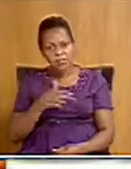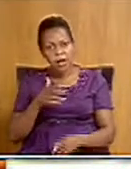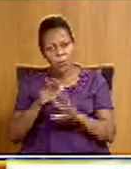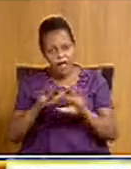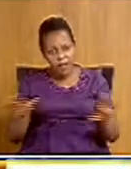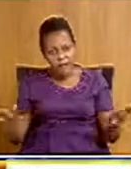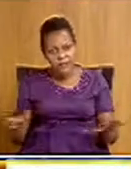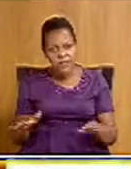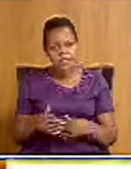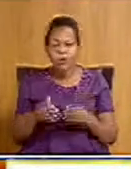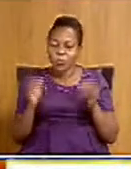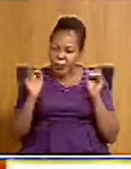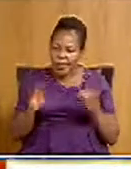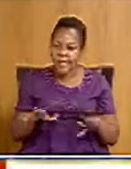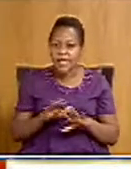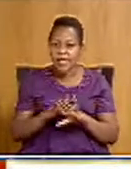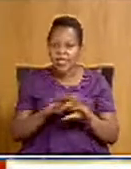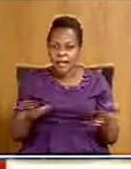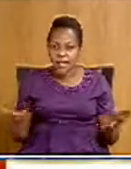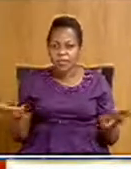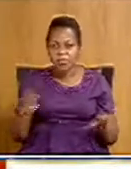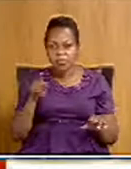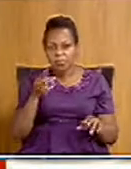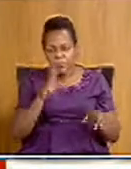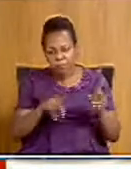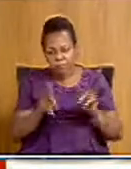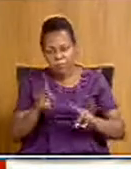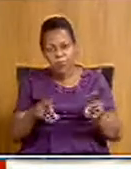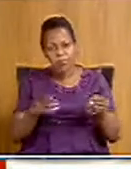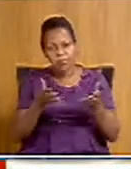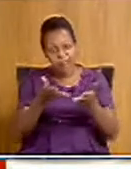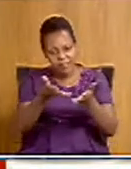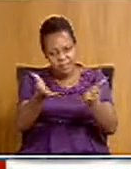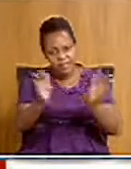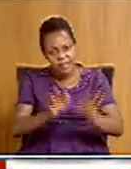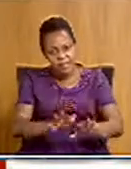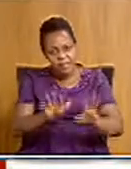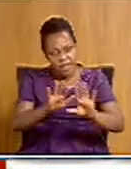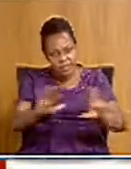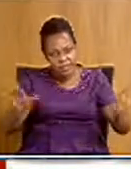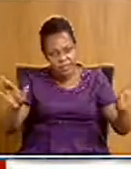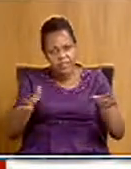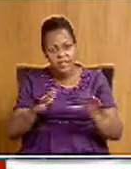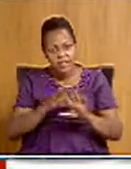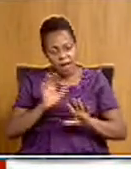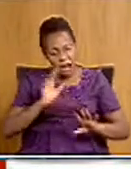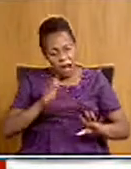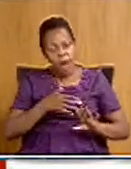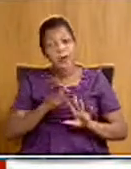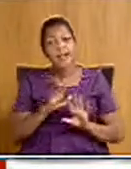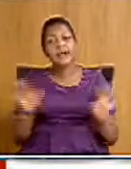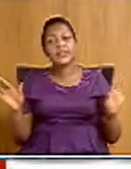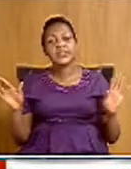It is the land of the kafiris, the land of those Christians, land of Muslims, which is our